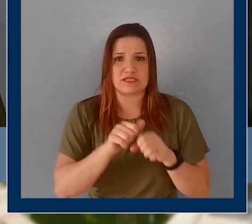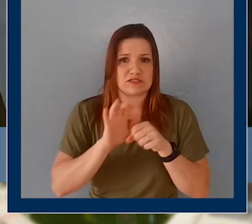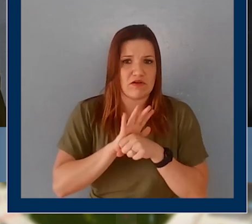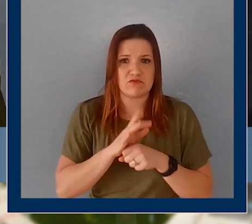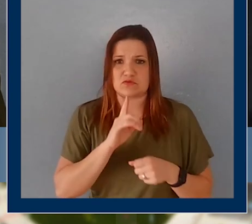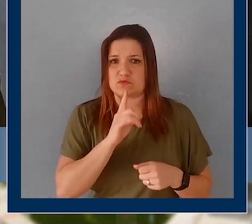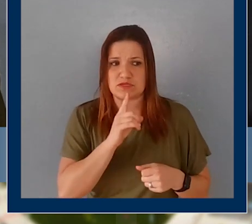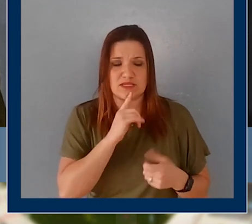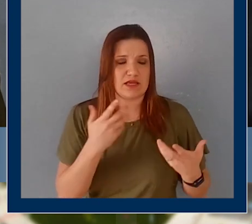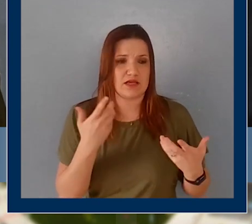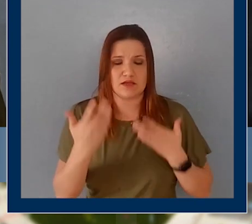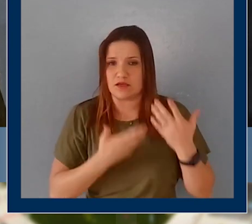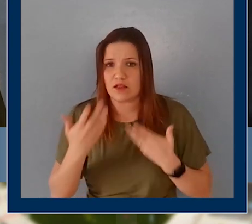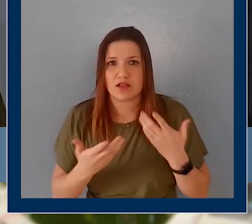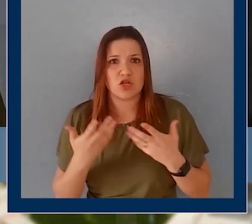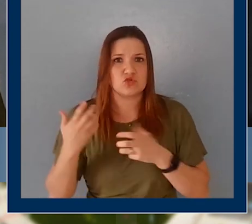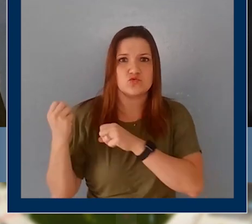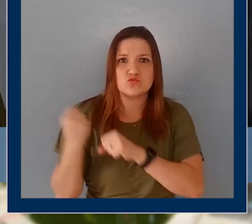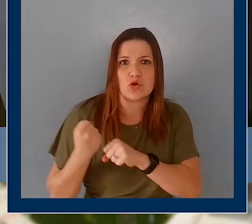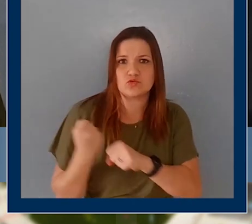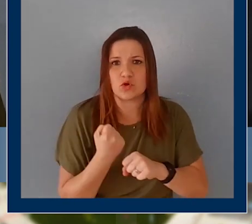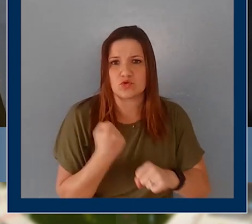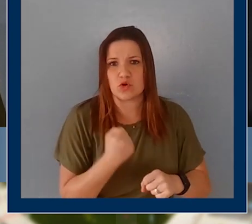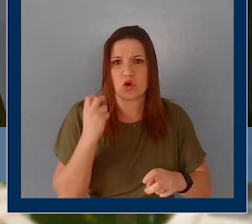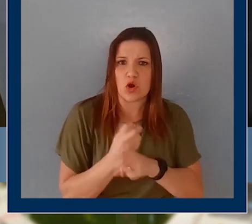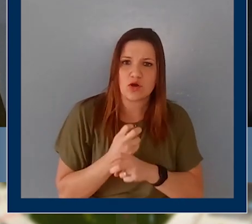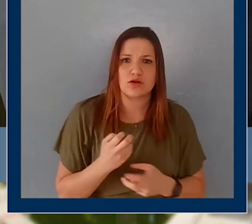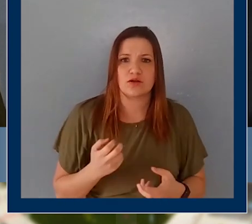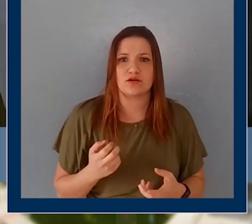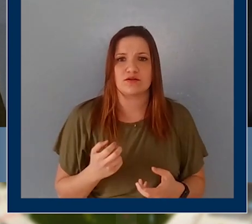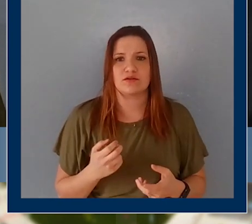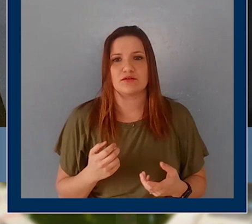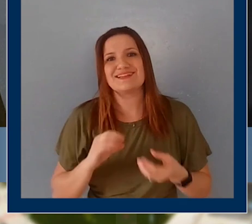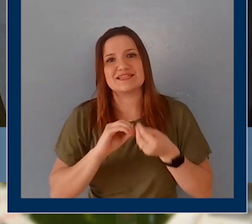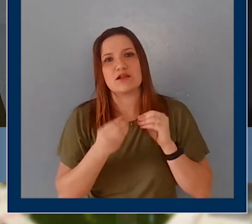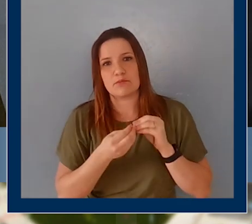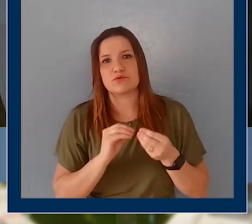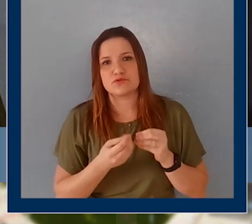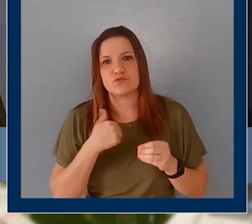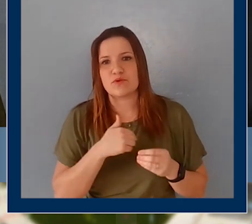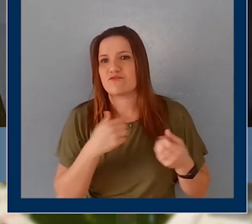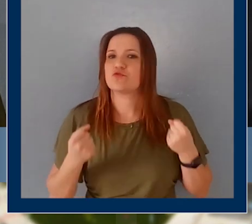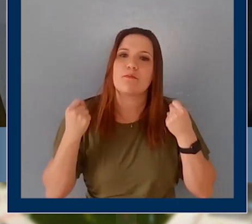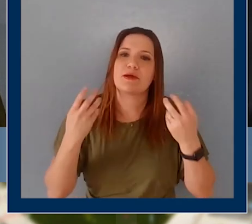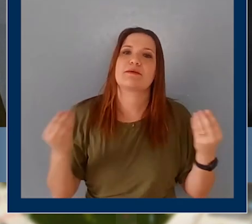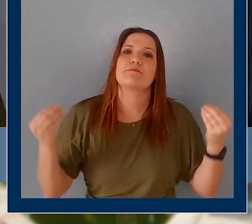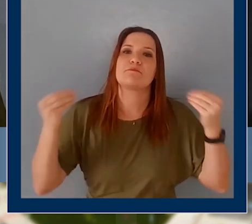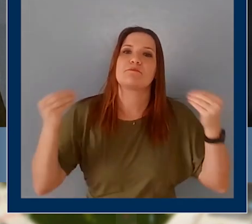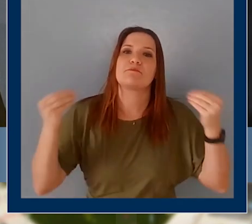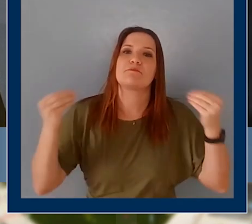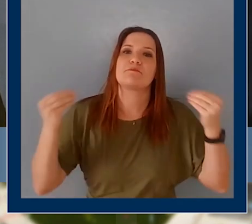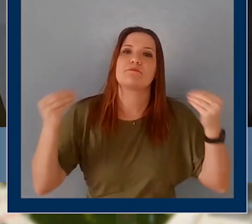again, contract the virus, that succumb to the virus. So almost identical at the state level. And that 1.2%